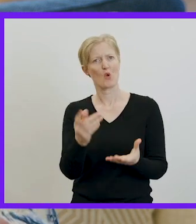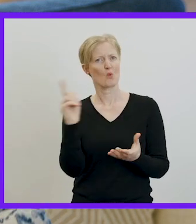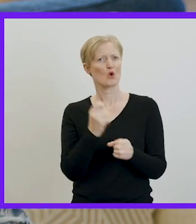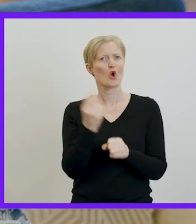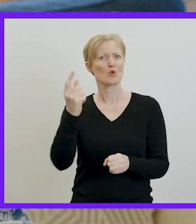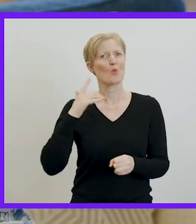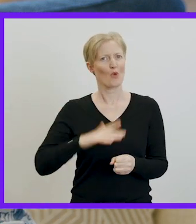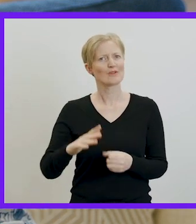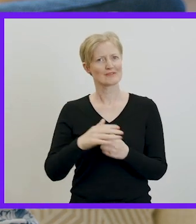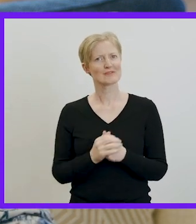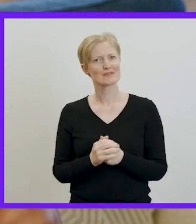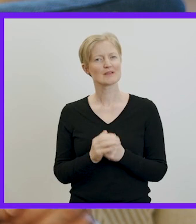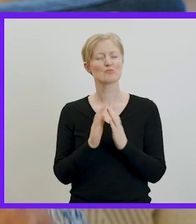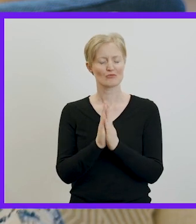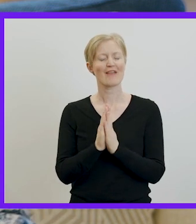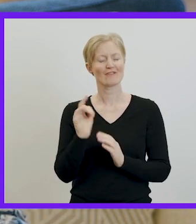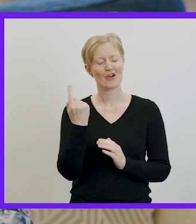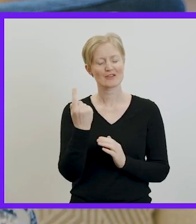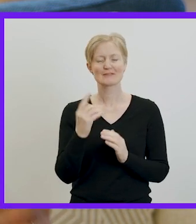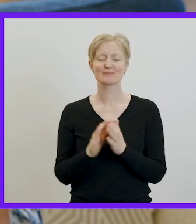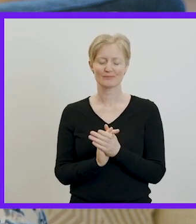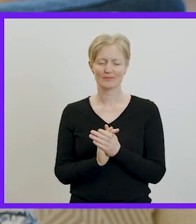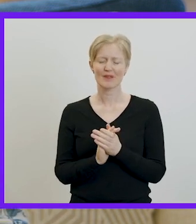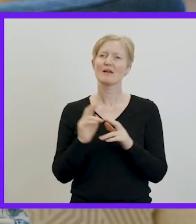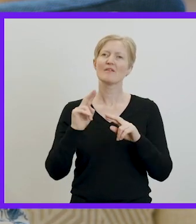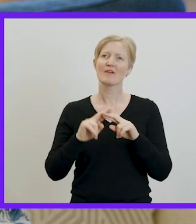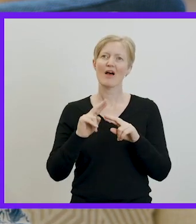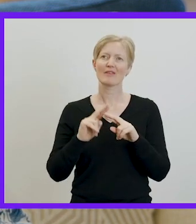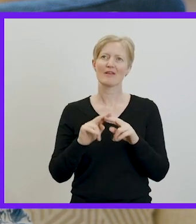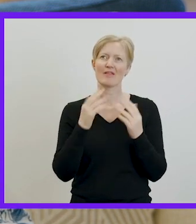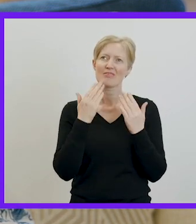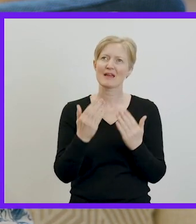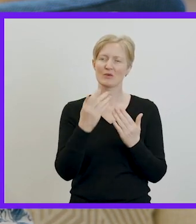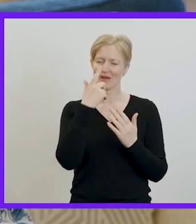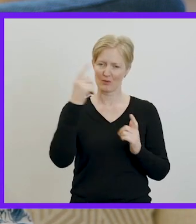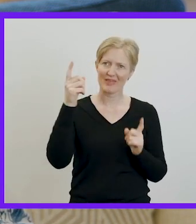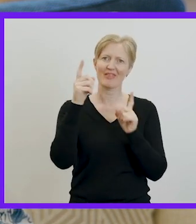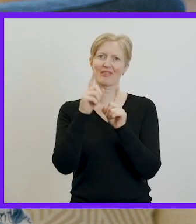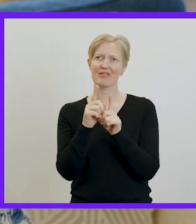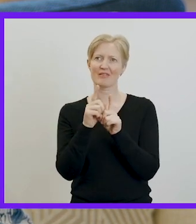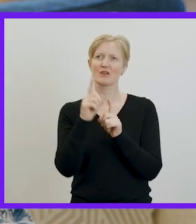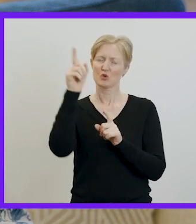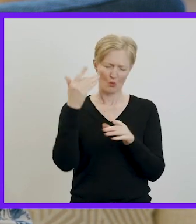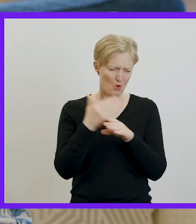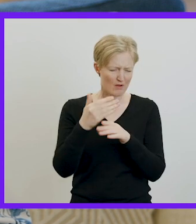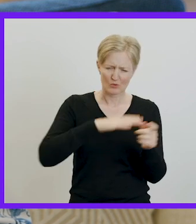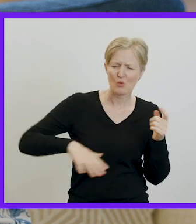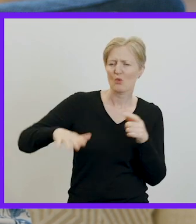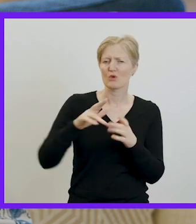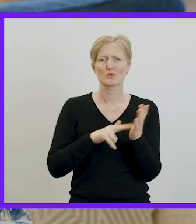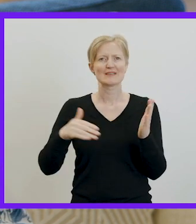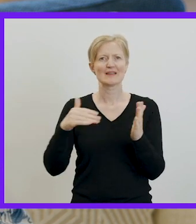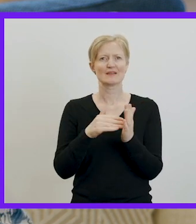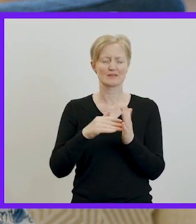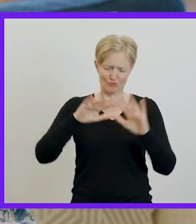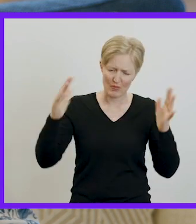God's doing in our hearts today. But let's pray. Father, thank you that we can be together. Thank you, Lord, that you're working throughout our nation